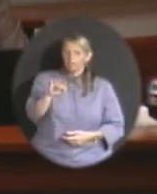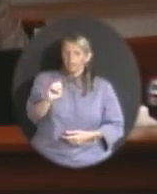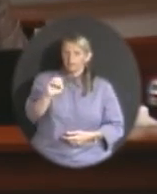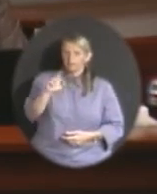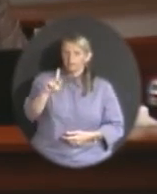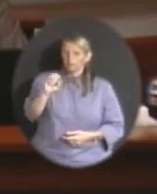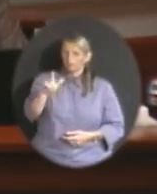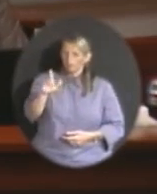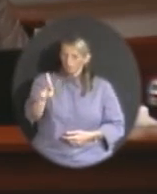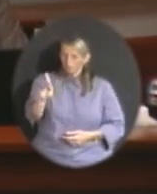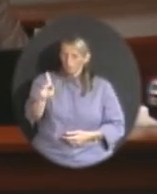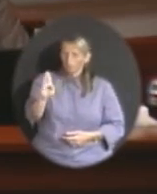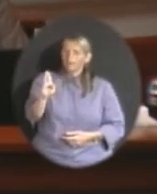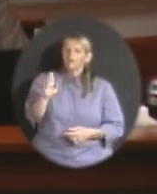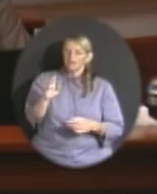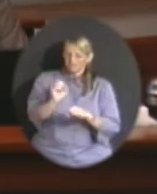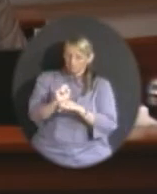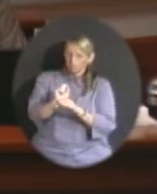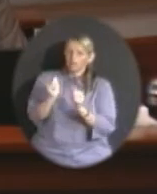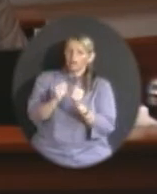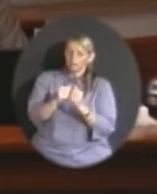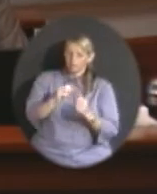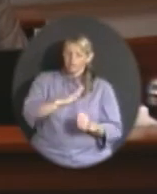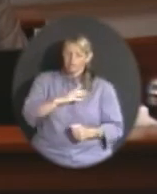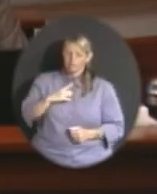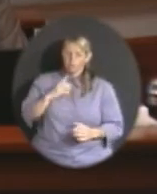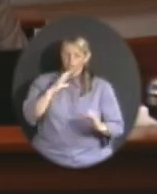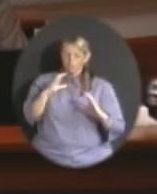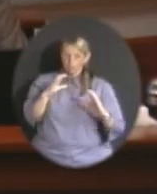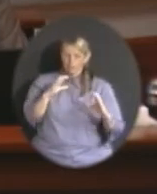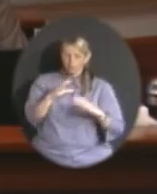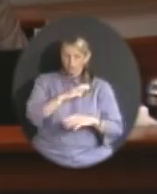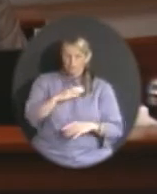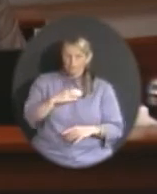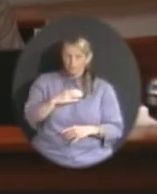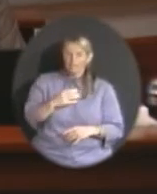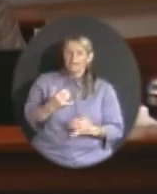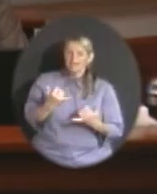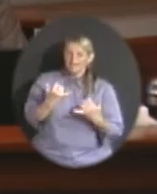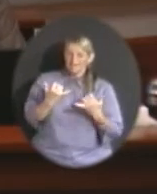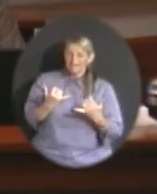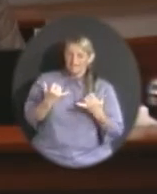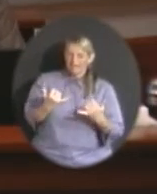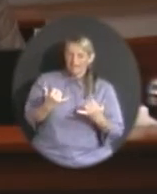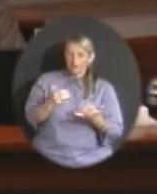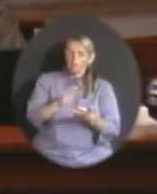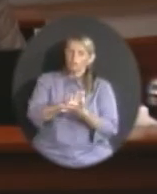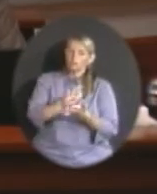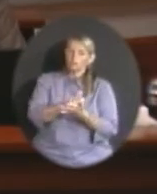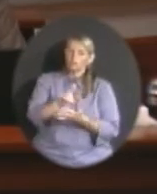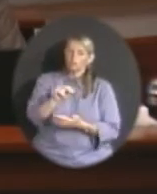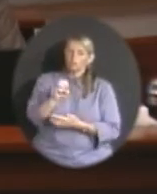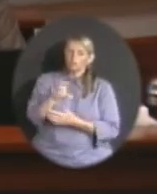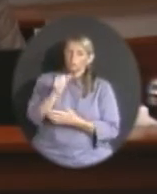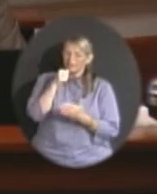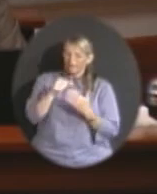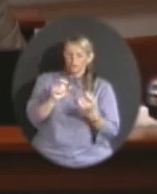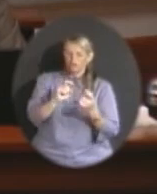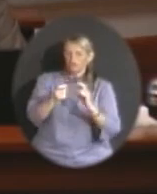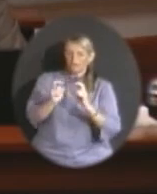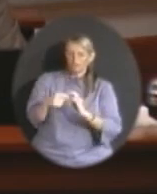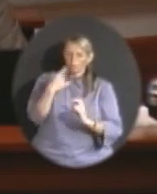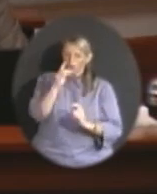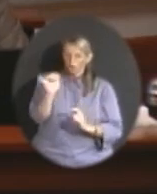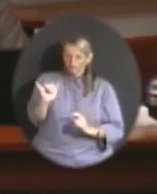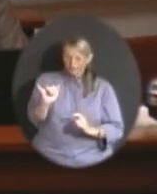Communications Committee, that's the Board Communications Committee, is that we are changing the format of our school newsletter. We're not only changing the